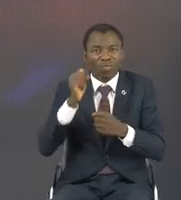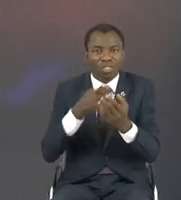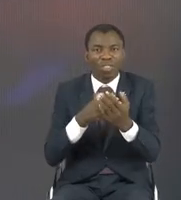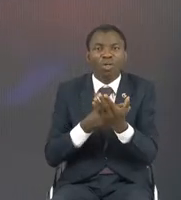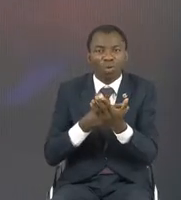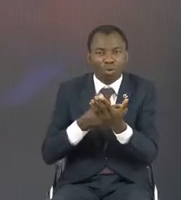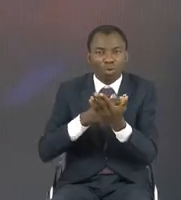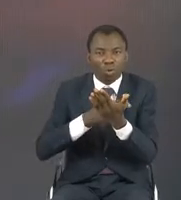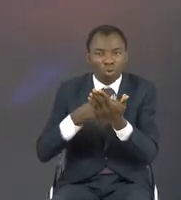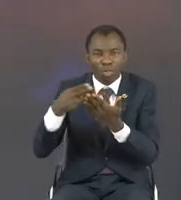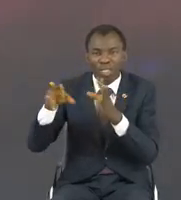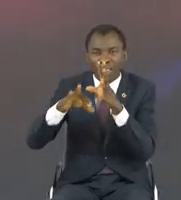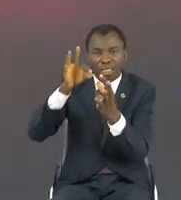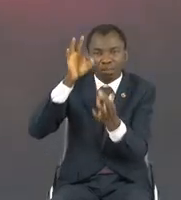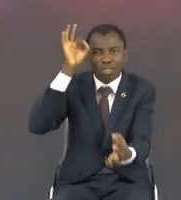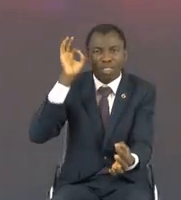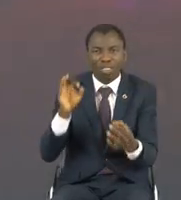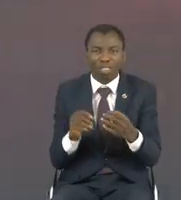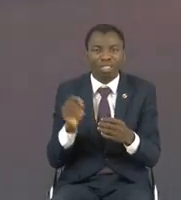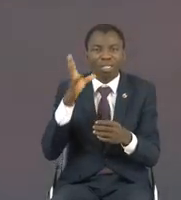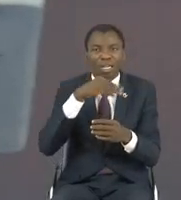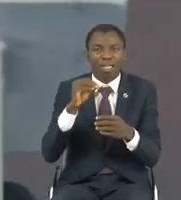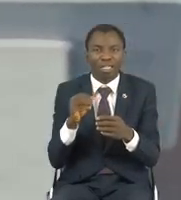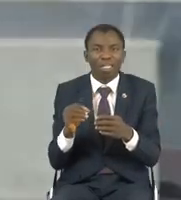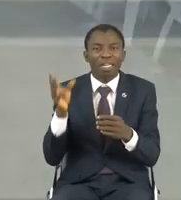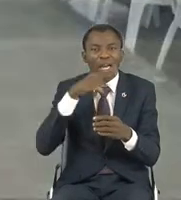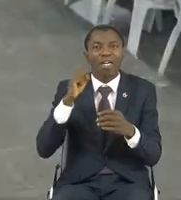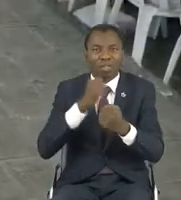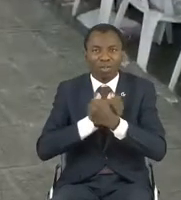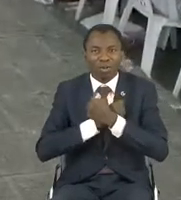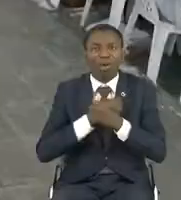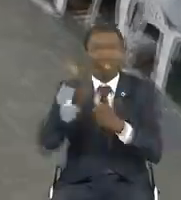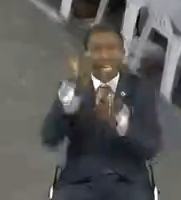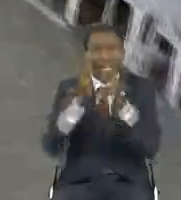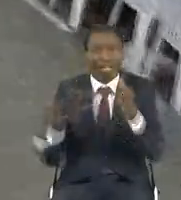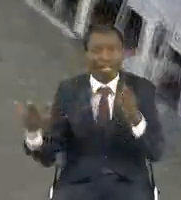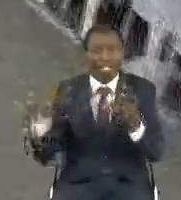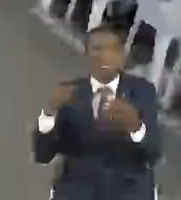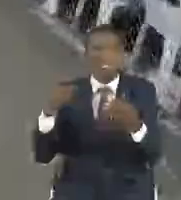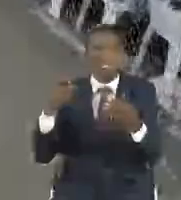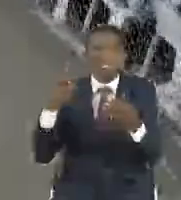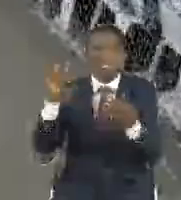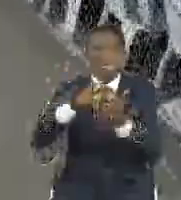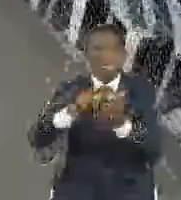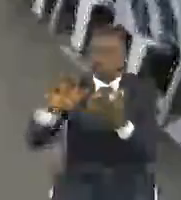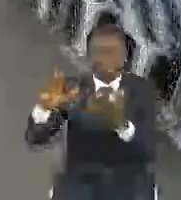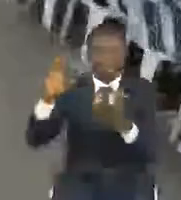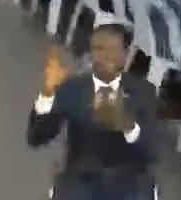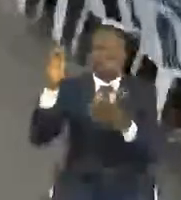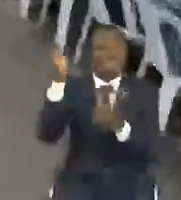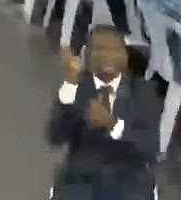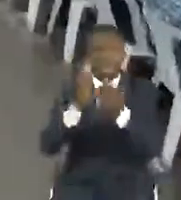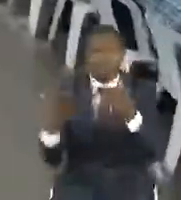the scriptures, and love everything divine, everything